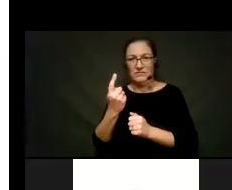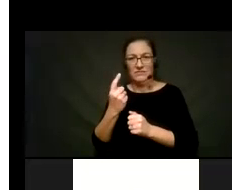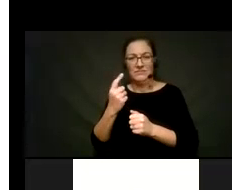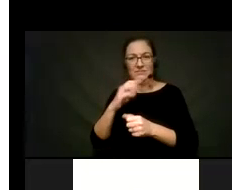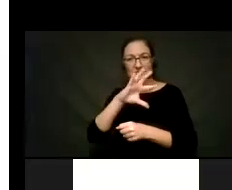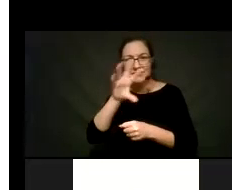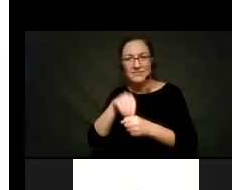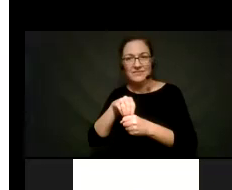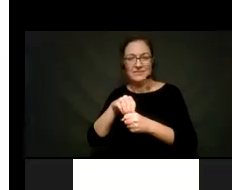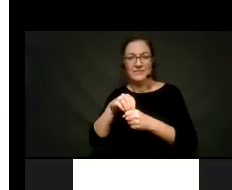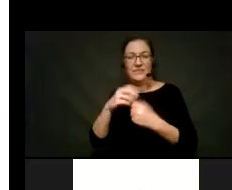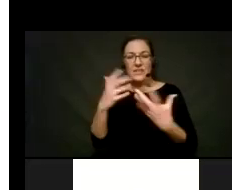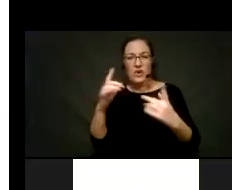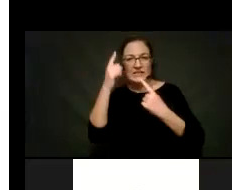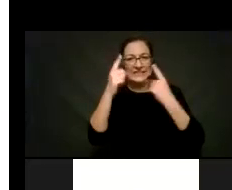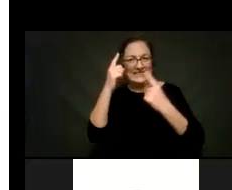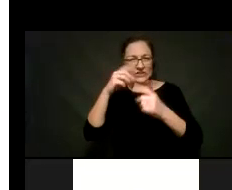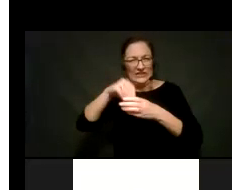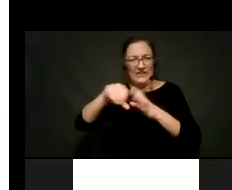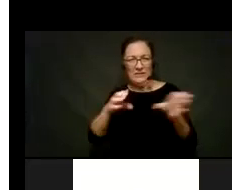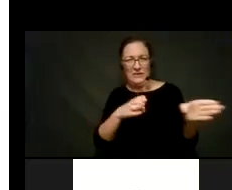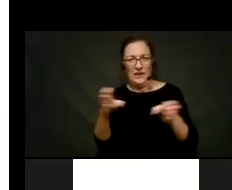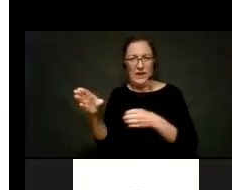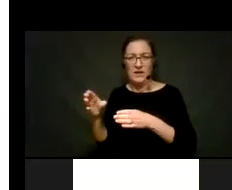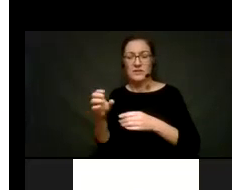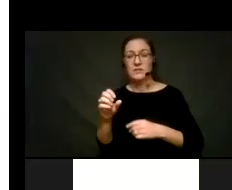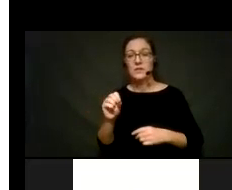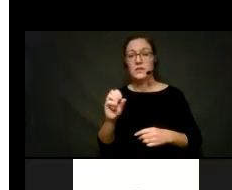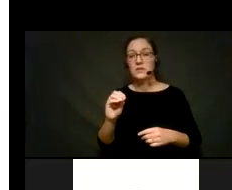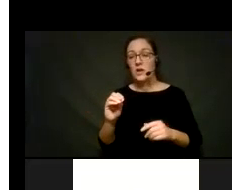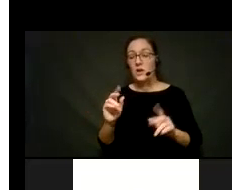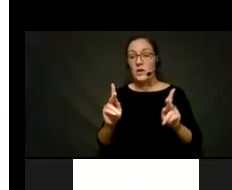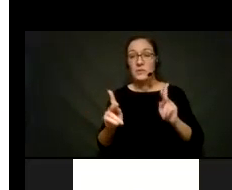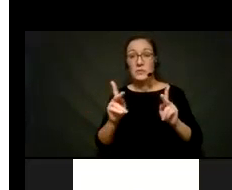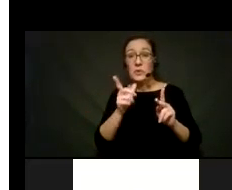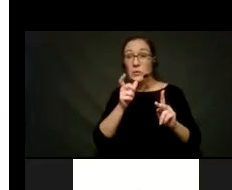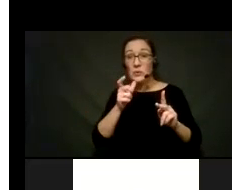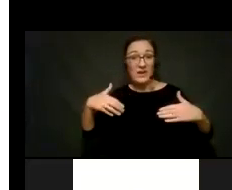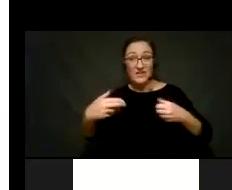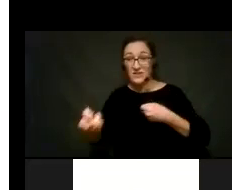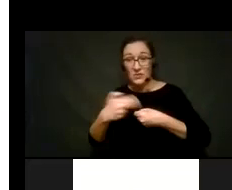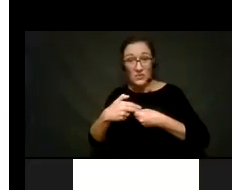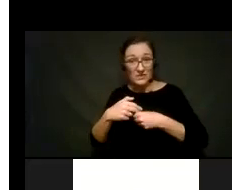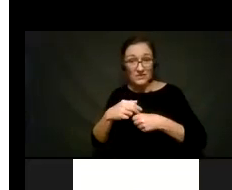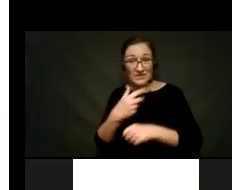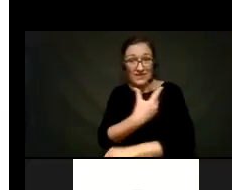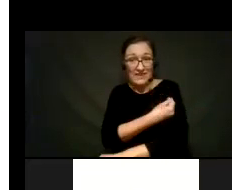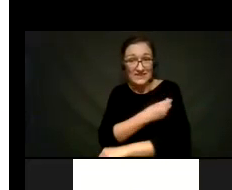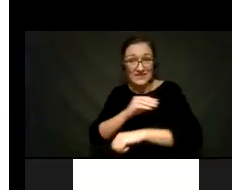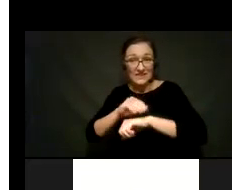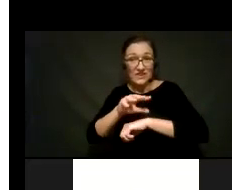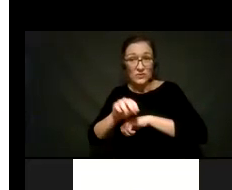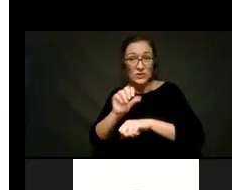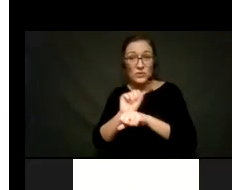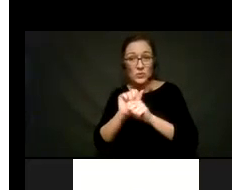plans. I do welcome anybody who is not already on our vaccine advisory work group to join,